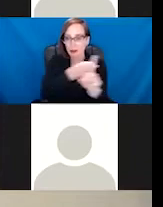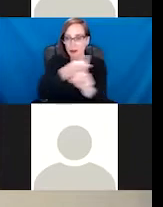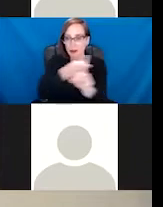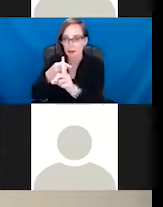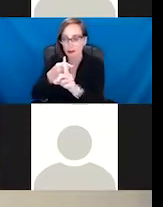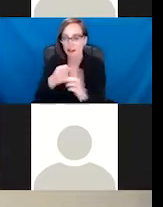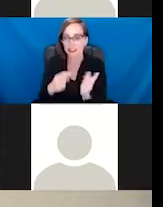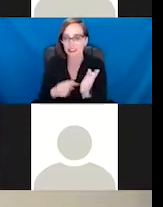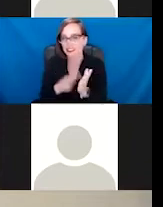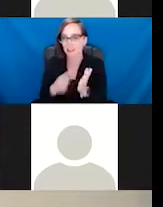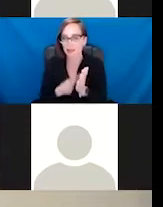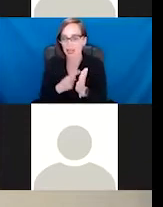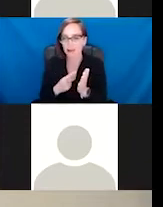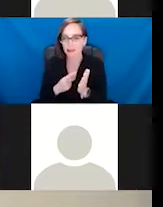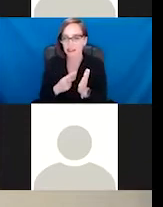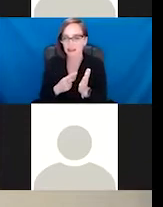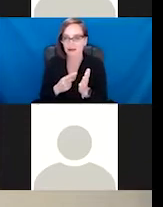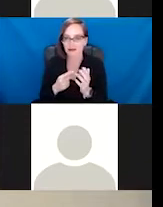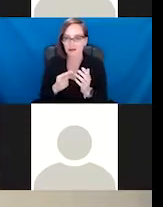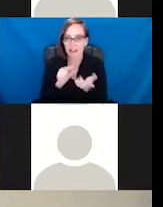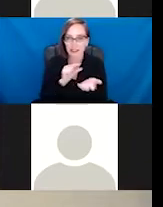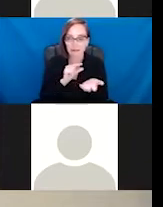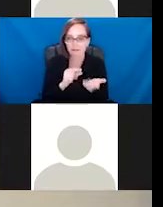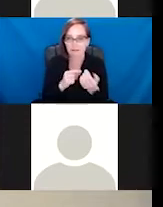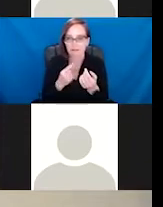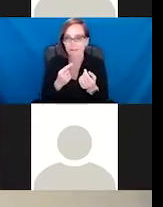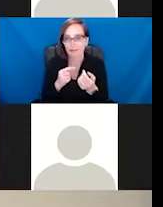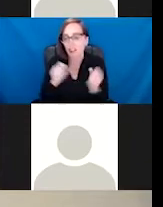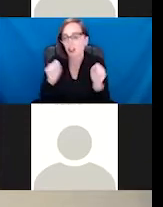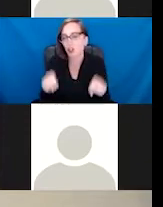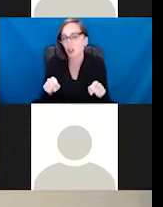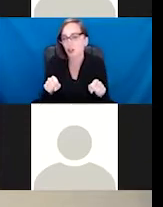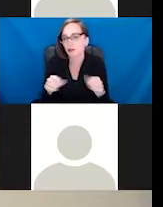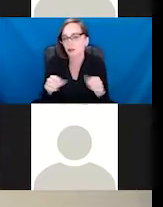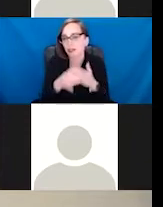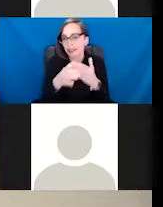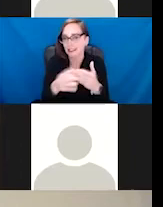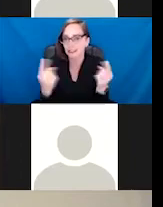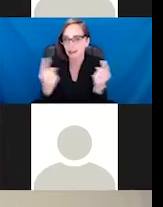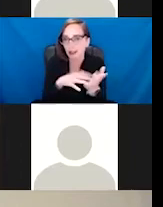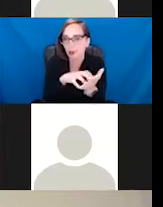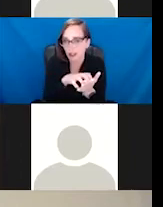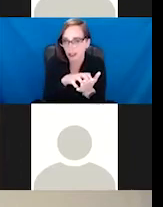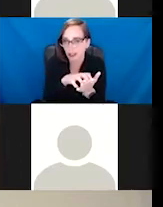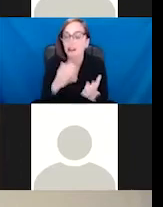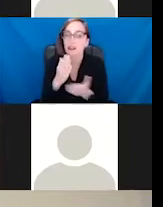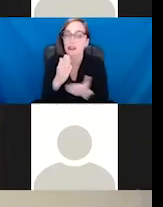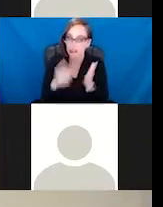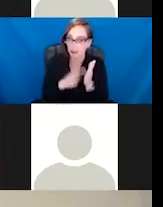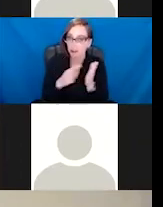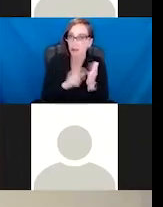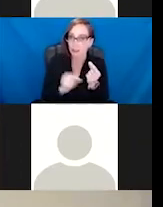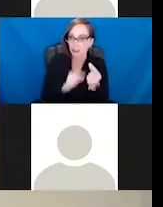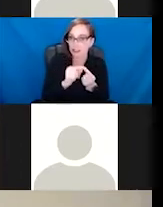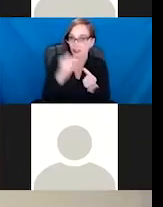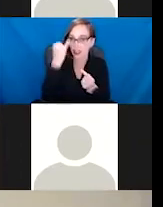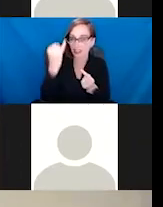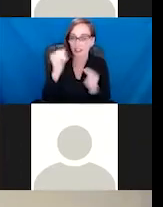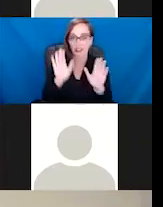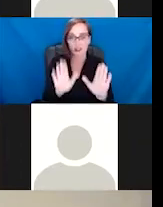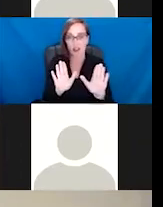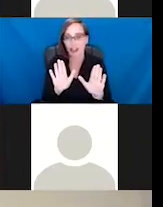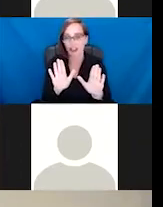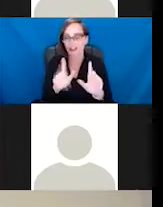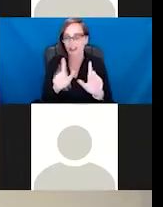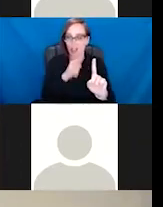not specifically that or nothing. I really do think there are some specific ideas that maybe are targeted in one